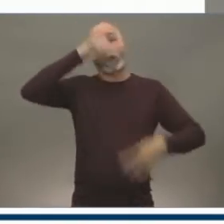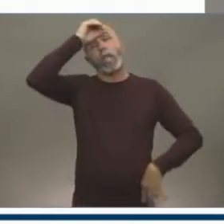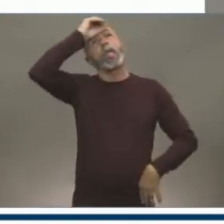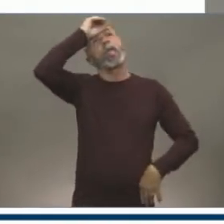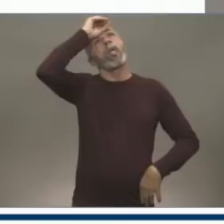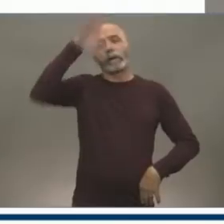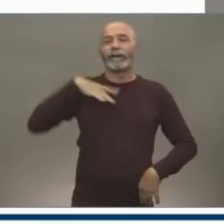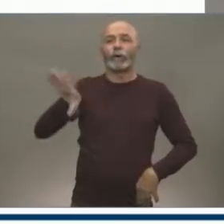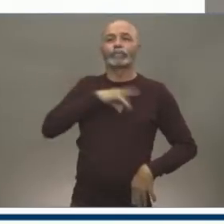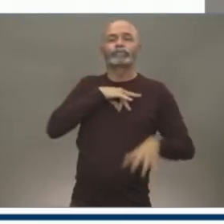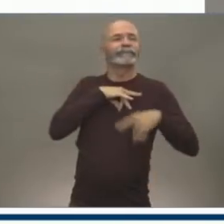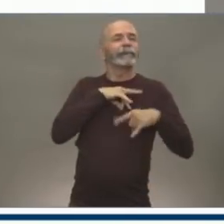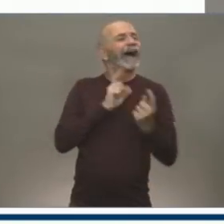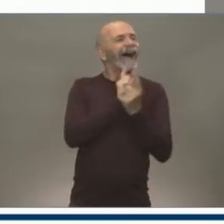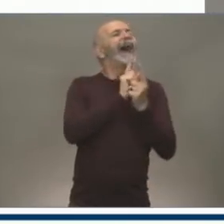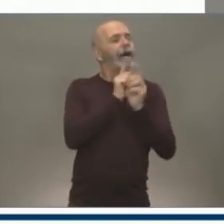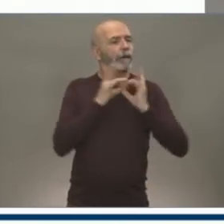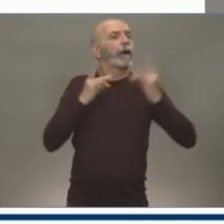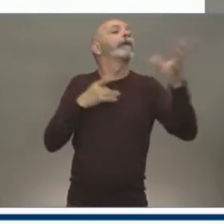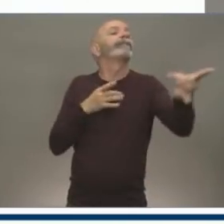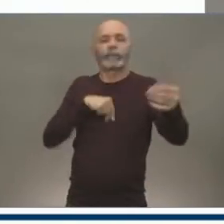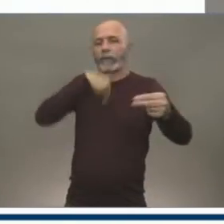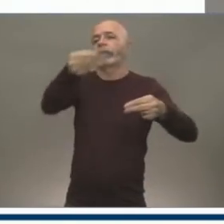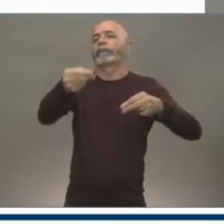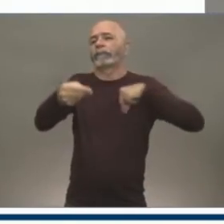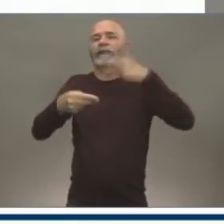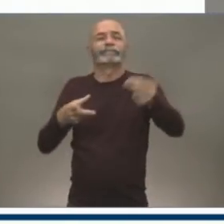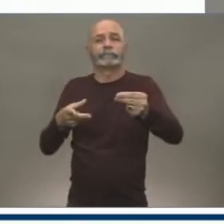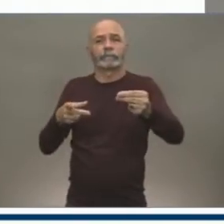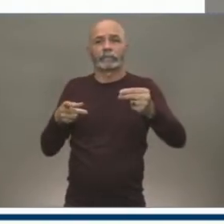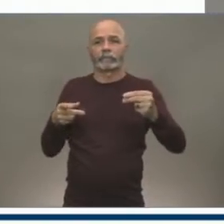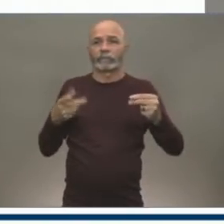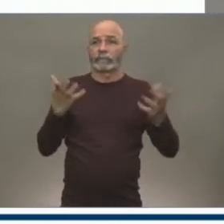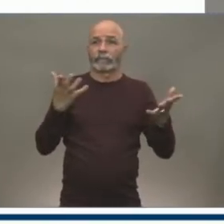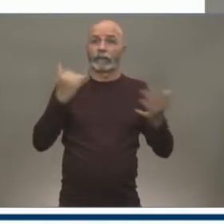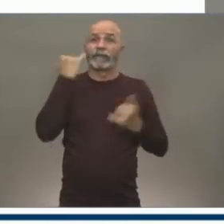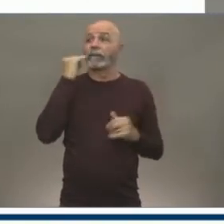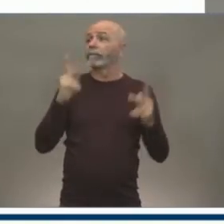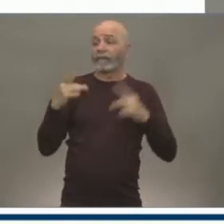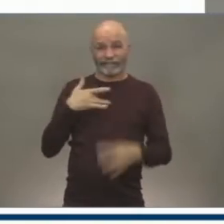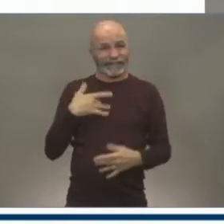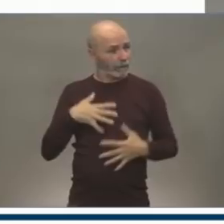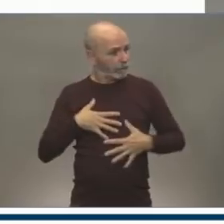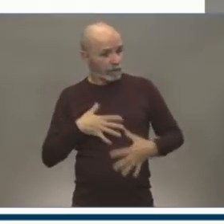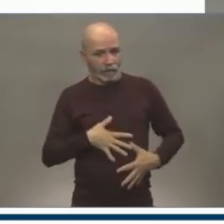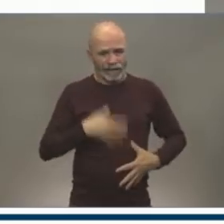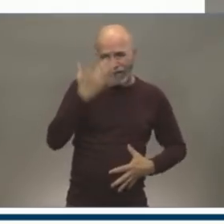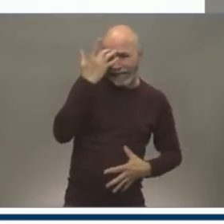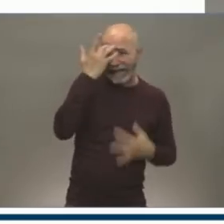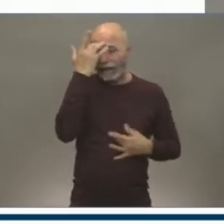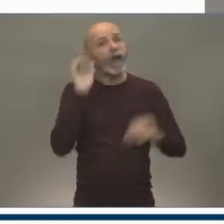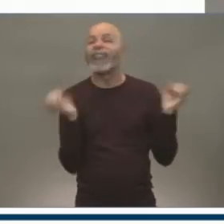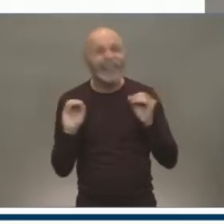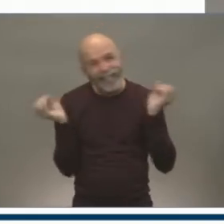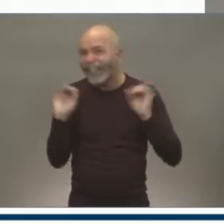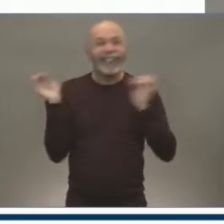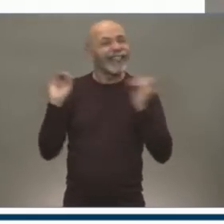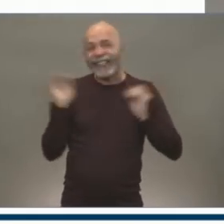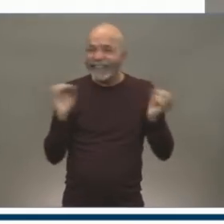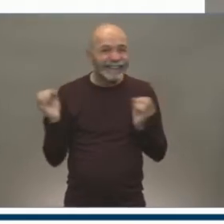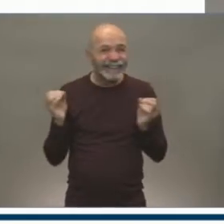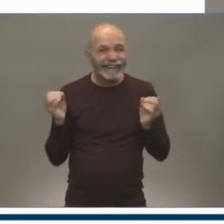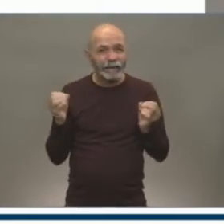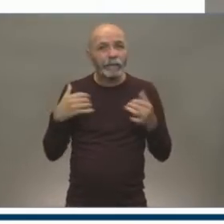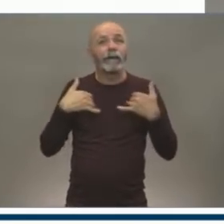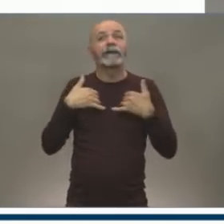COVID, we know that many people have no symptoms or very mild symptoms. So, as I said at the last briefing, the term that